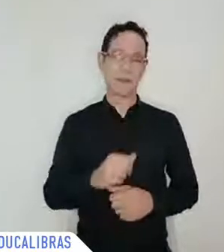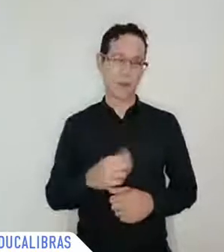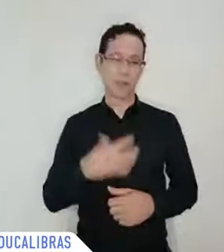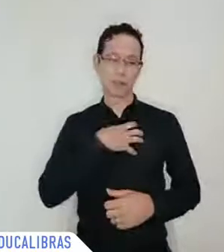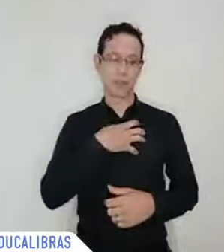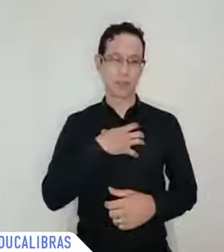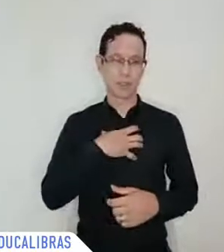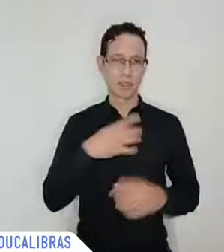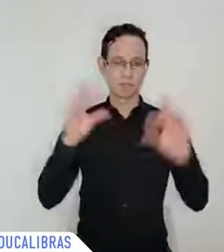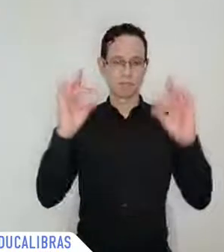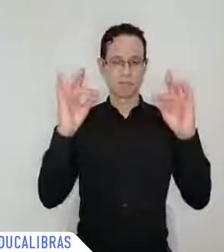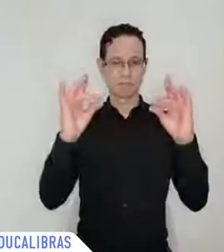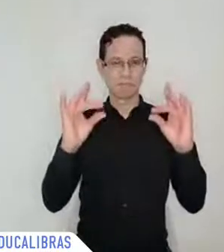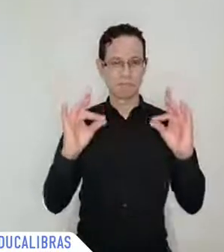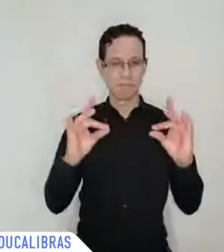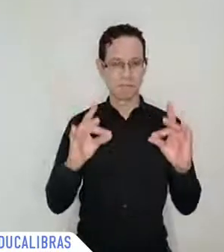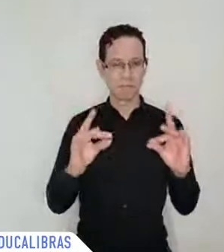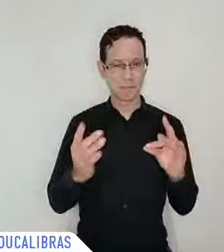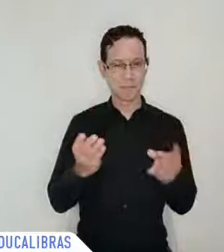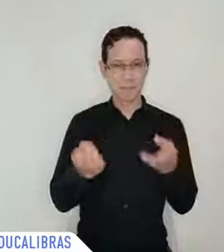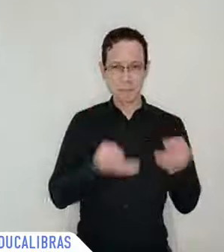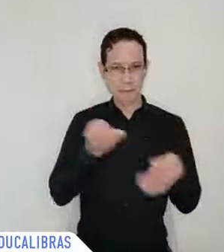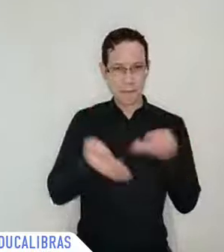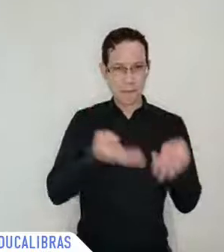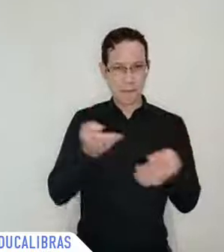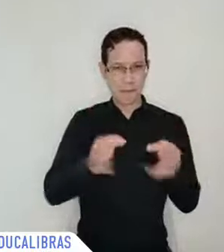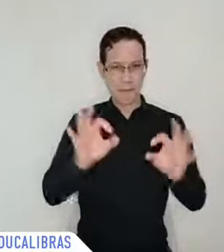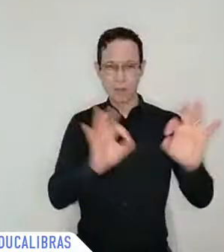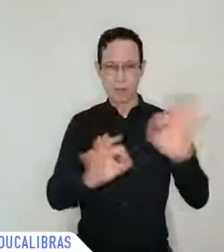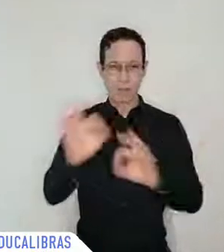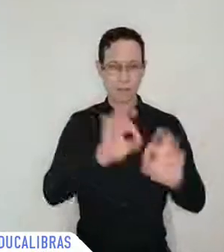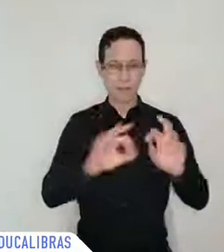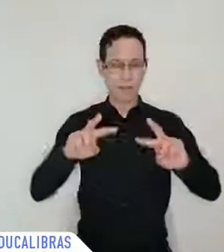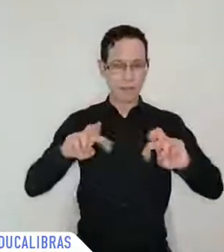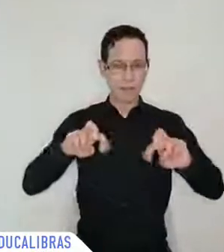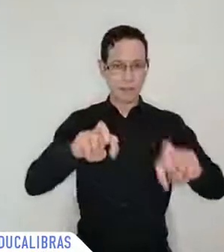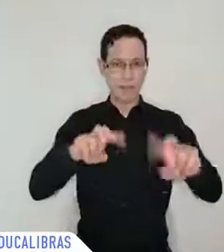Okay, and I see that you are